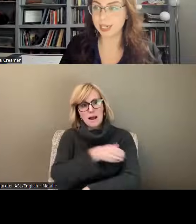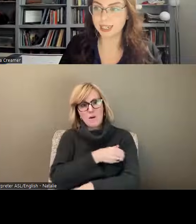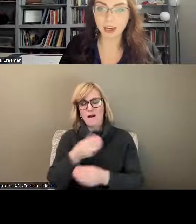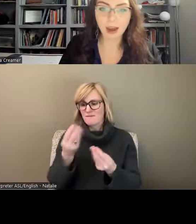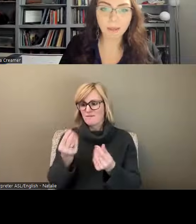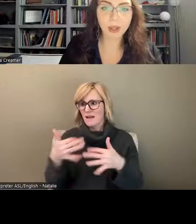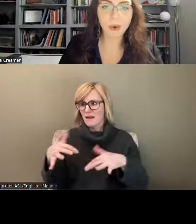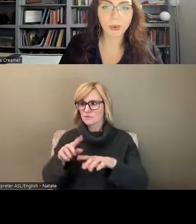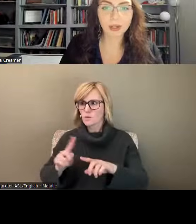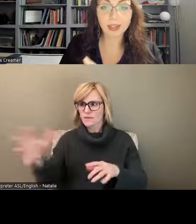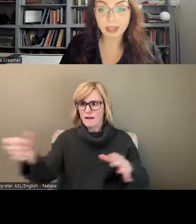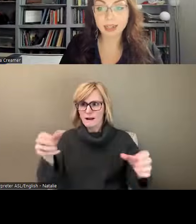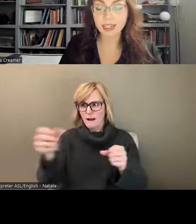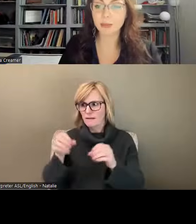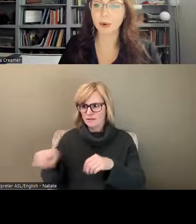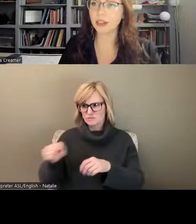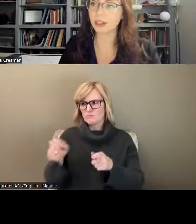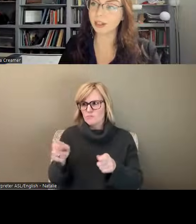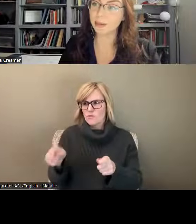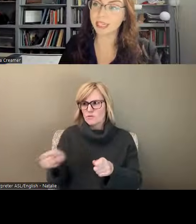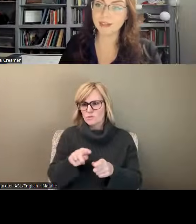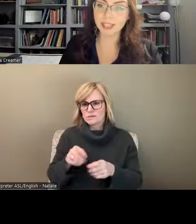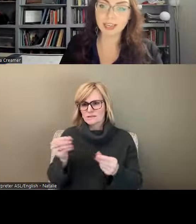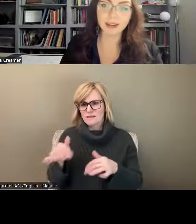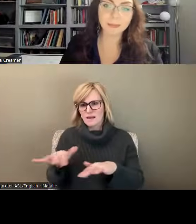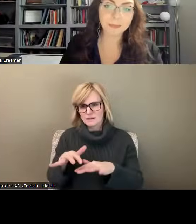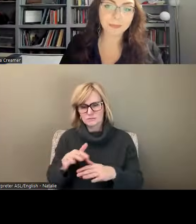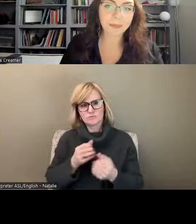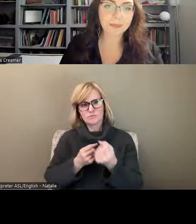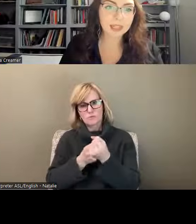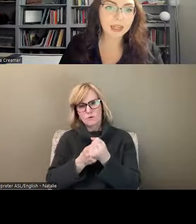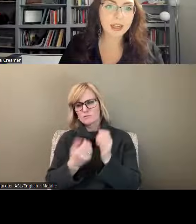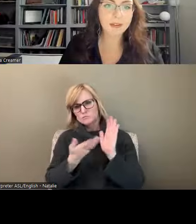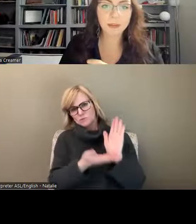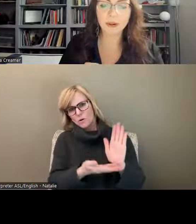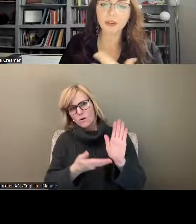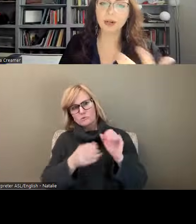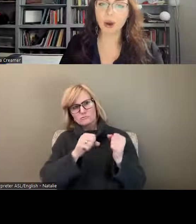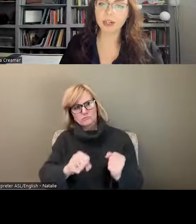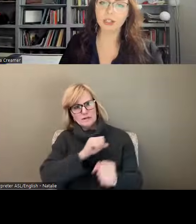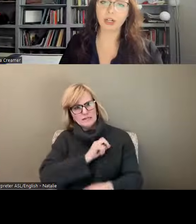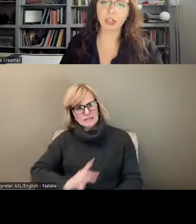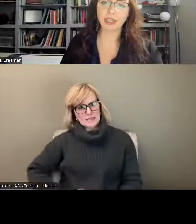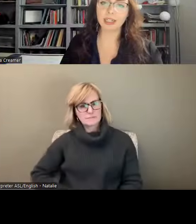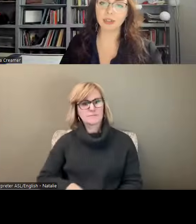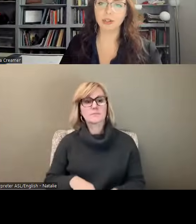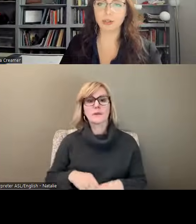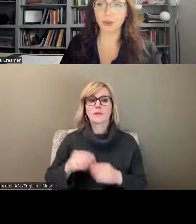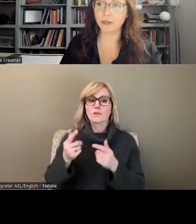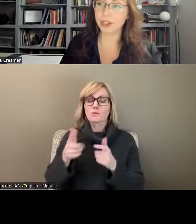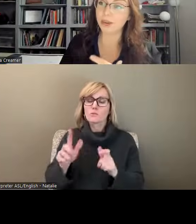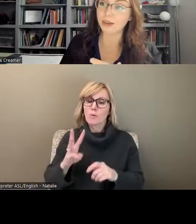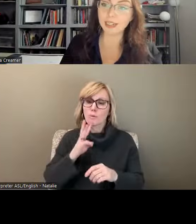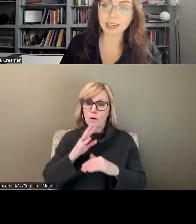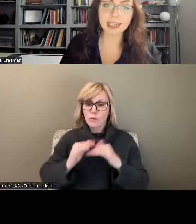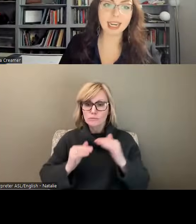these plants had come, were key to support the legitimacy of the king. Furthermore, the grand water constructions signal control